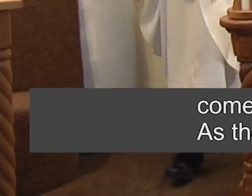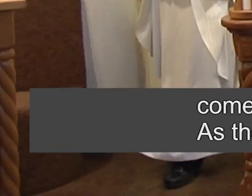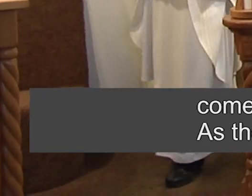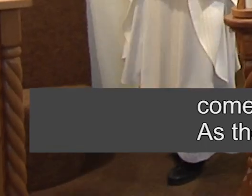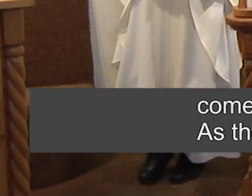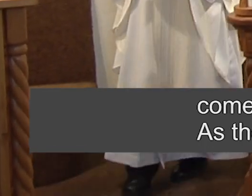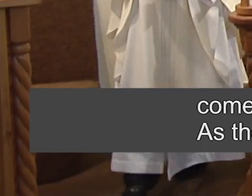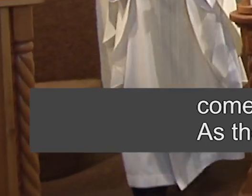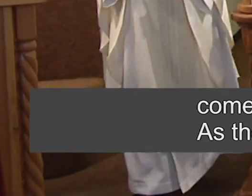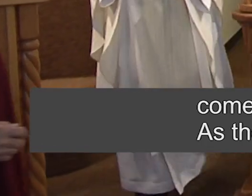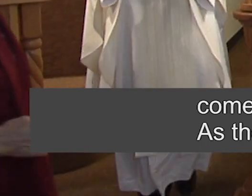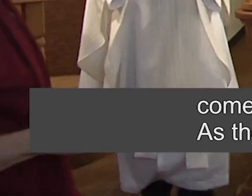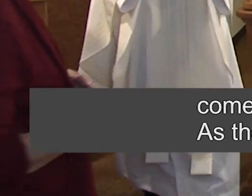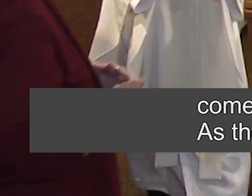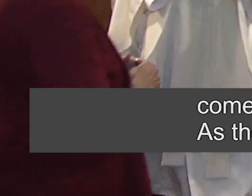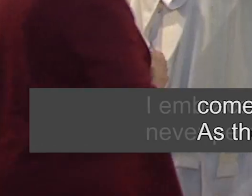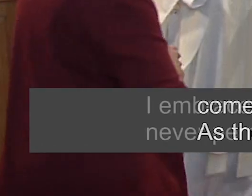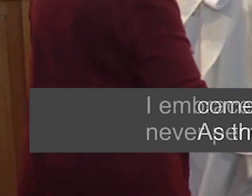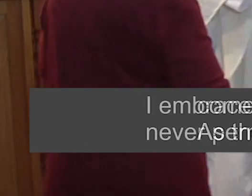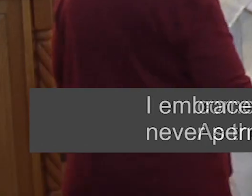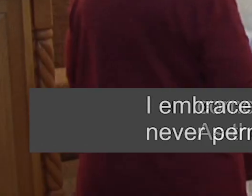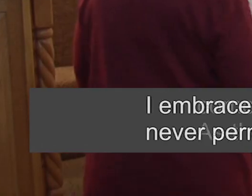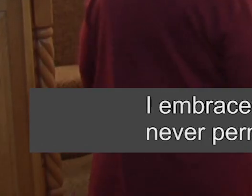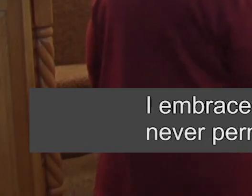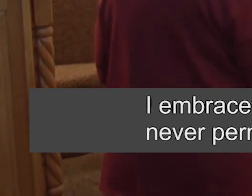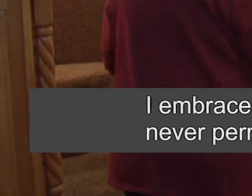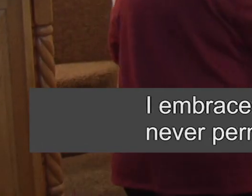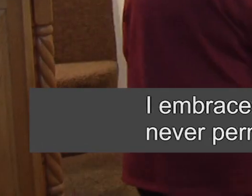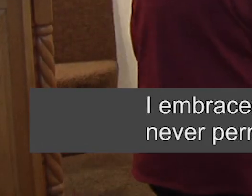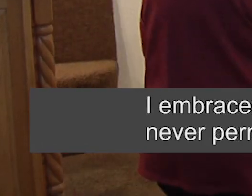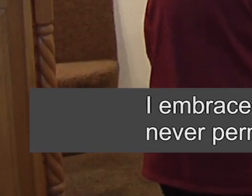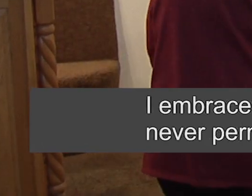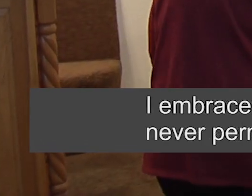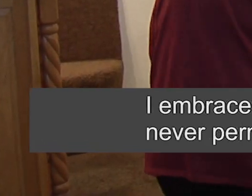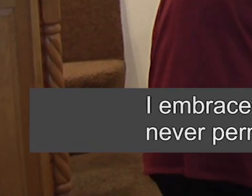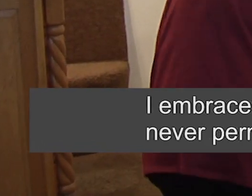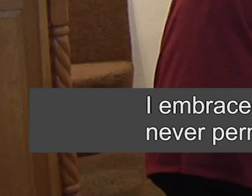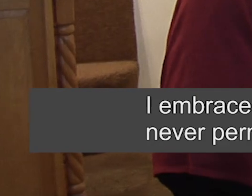We become a people of praise.